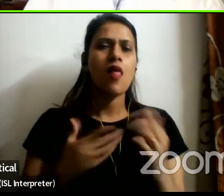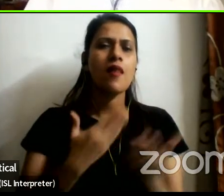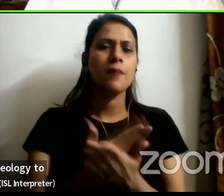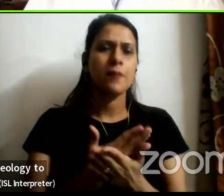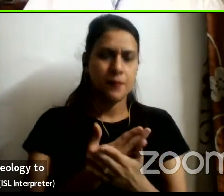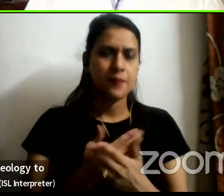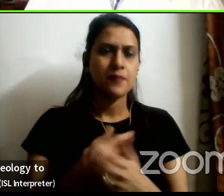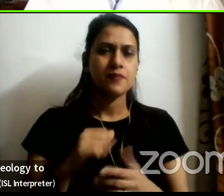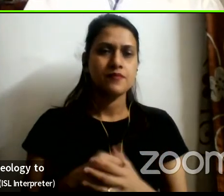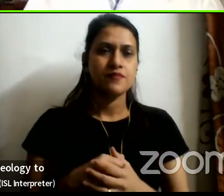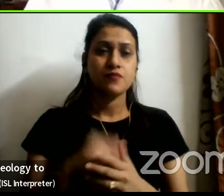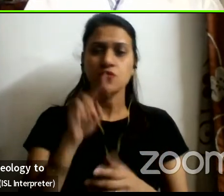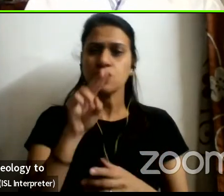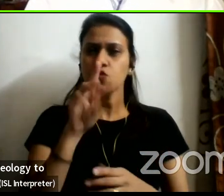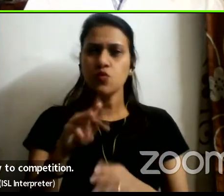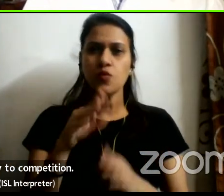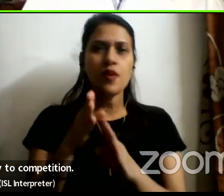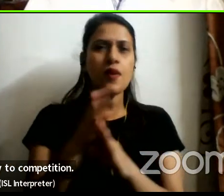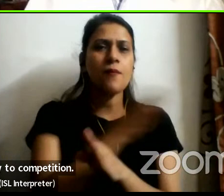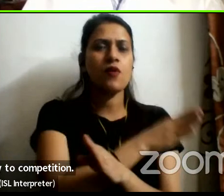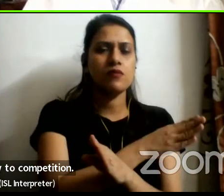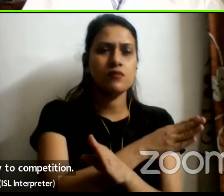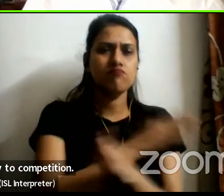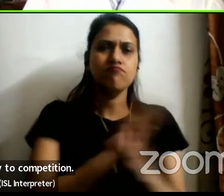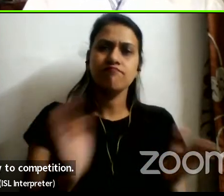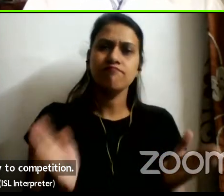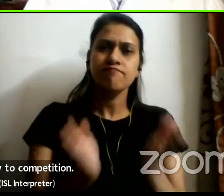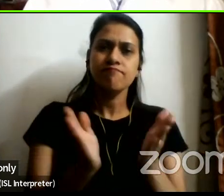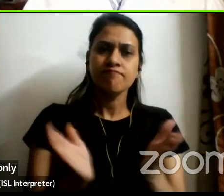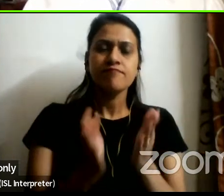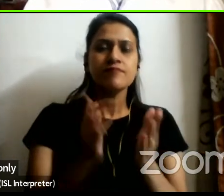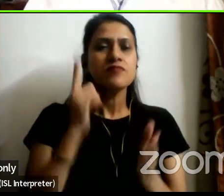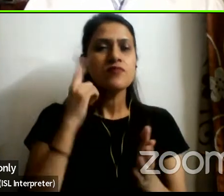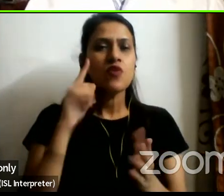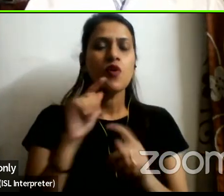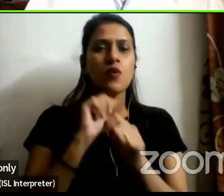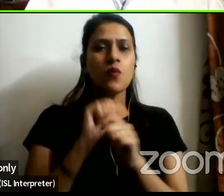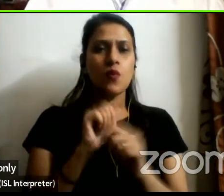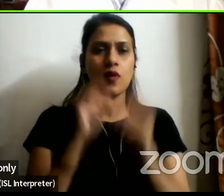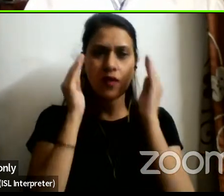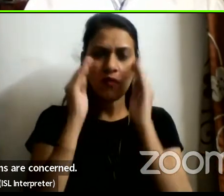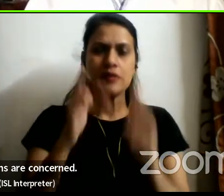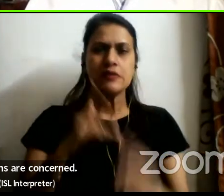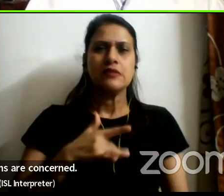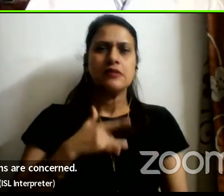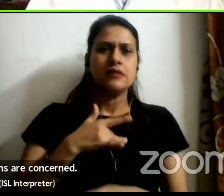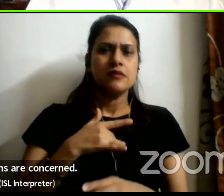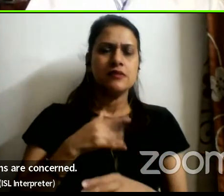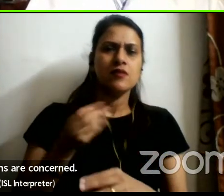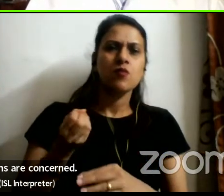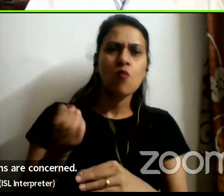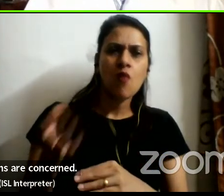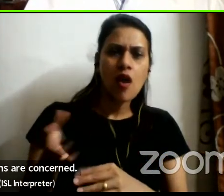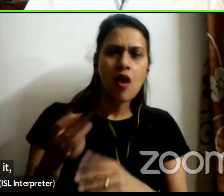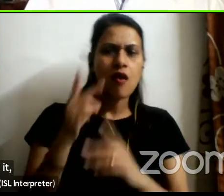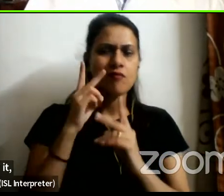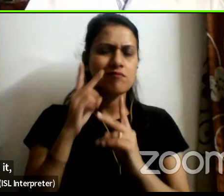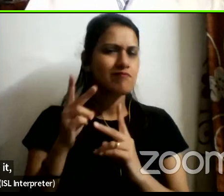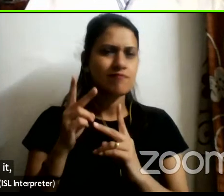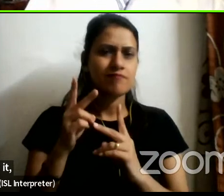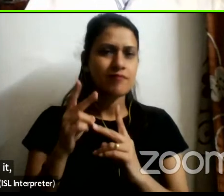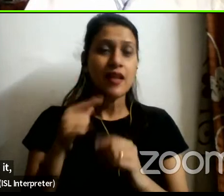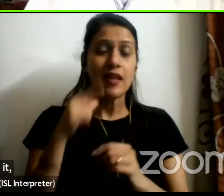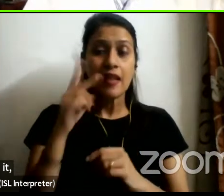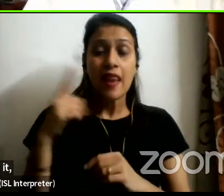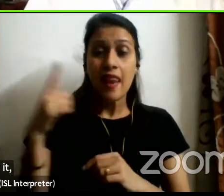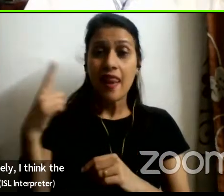early 2000s and motivations are concerned, if one has to think about it charitably, I think the only way to justify is that the